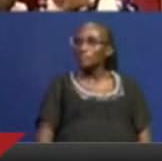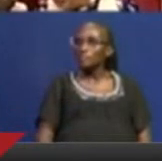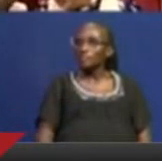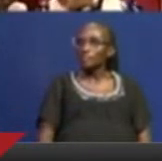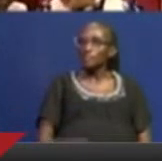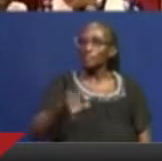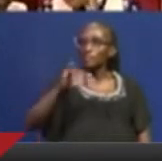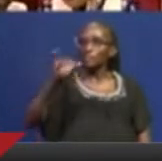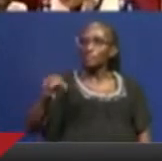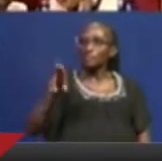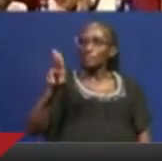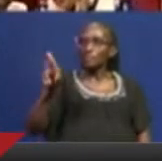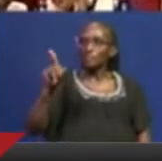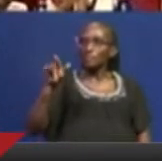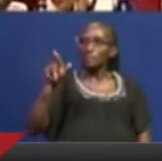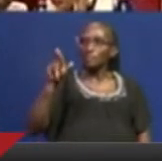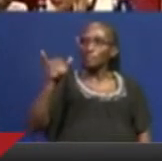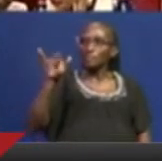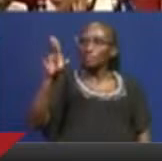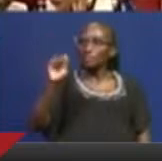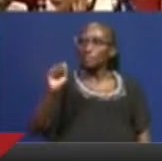Julius Mawade.